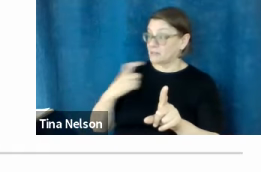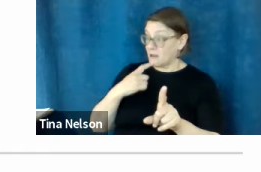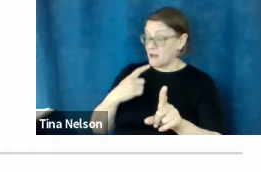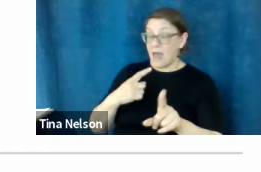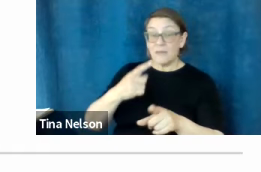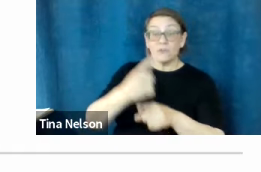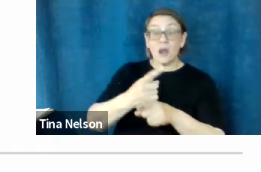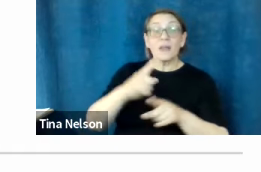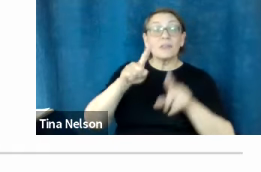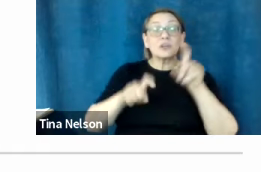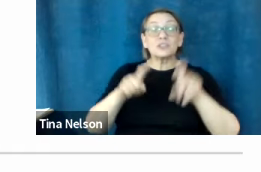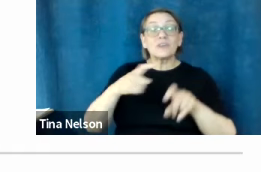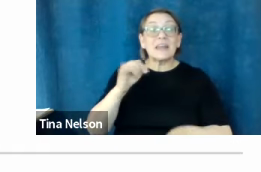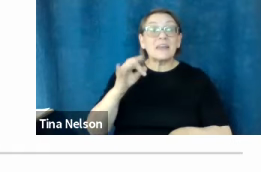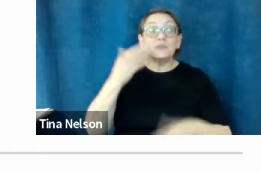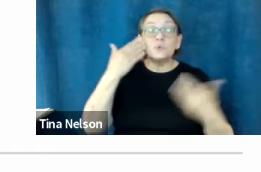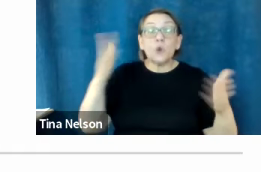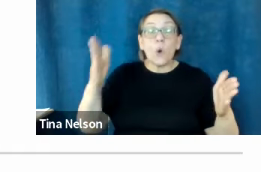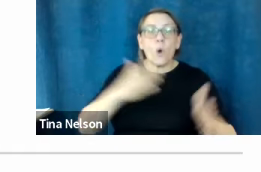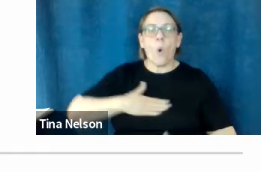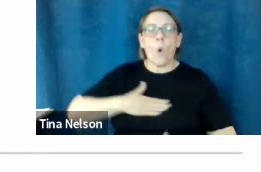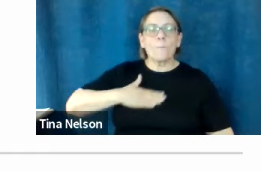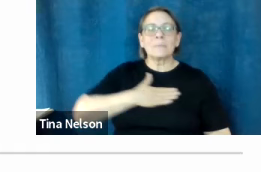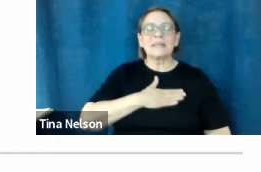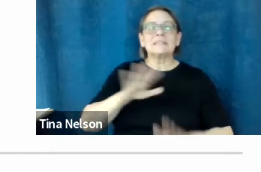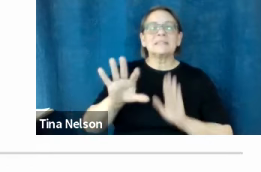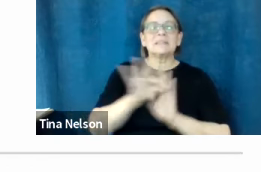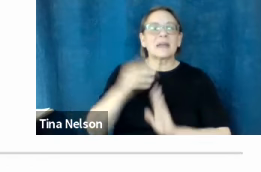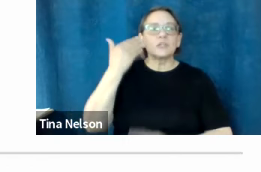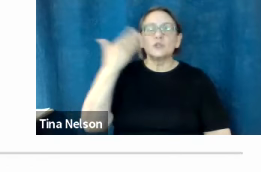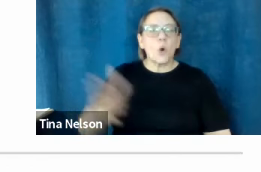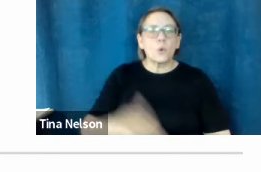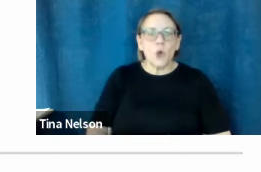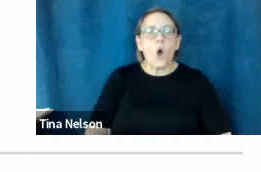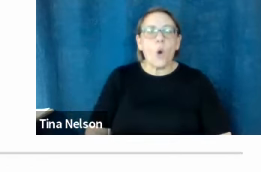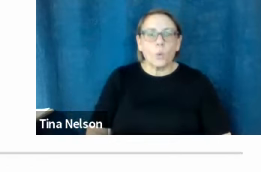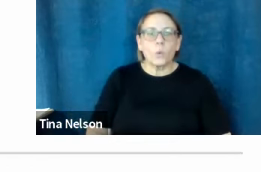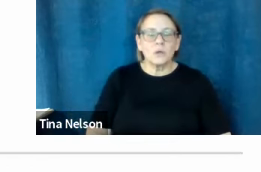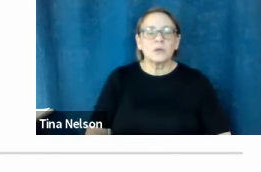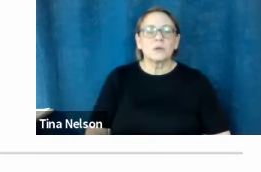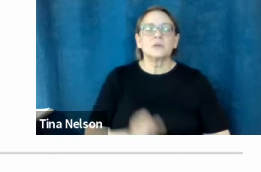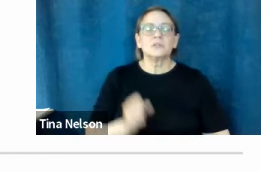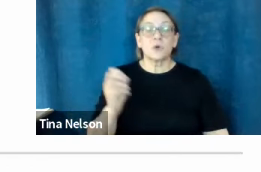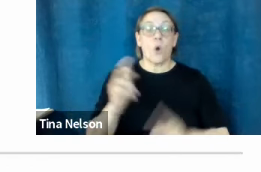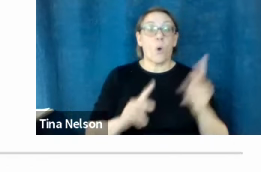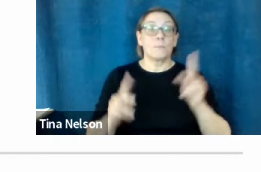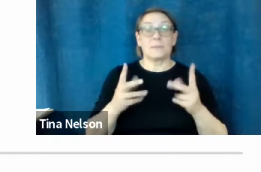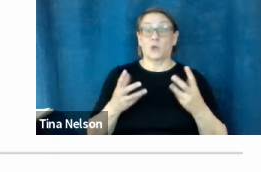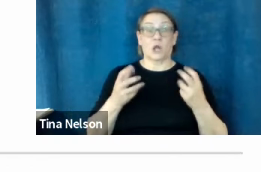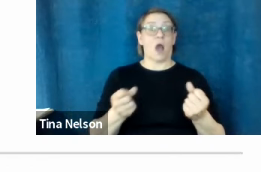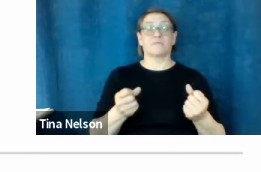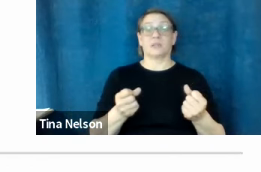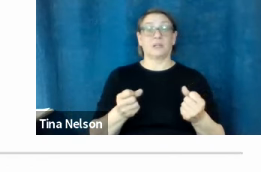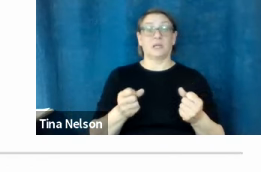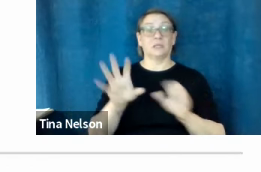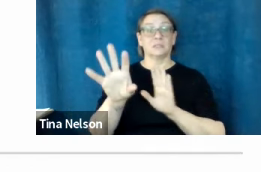stated, if you do not know, please select, do not know for the sake of our understanding. So people confidently selected